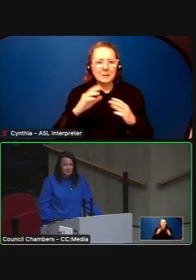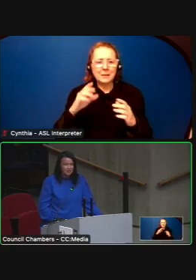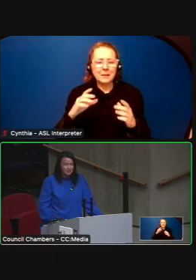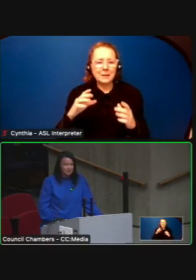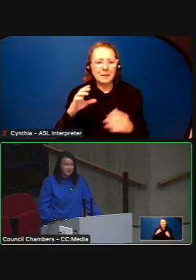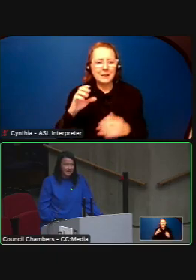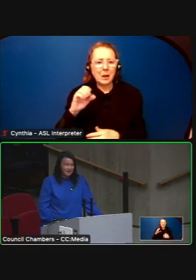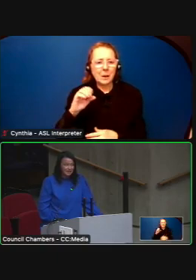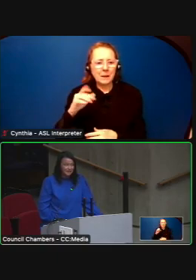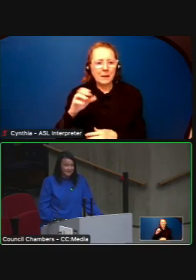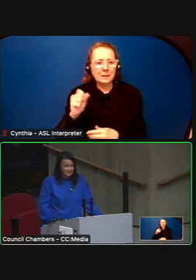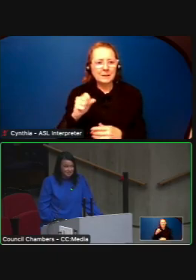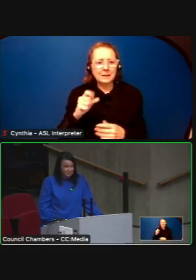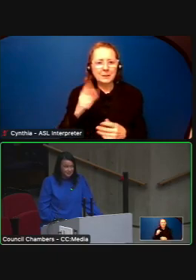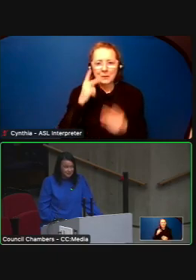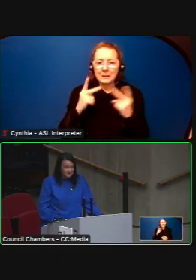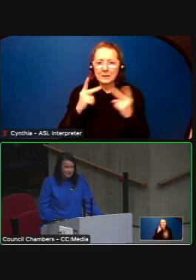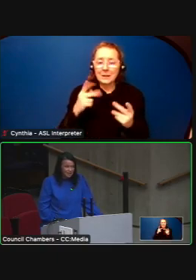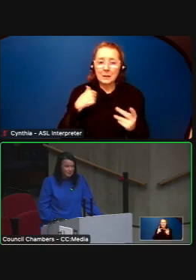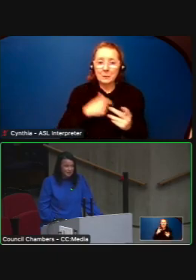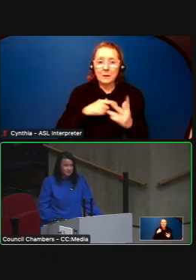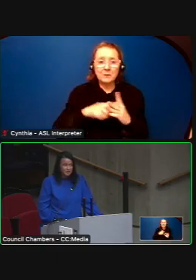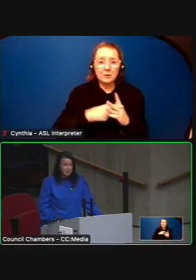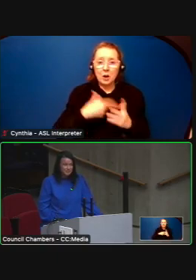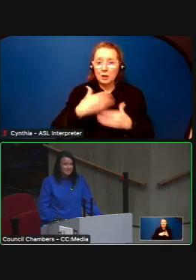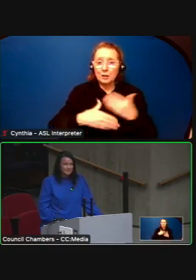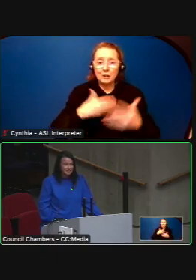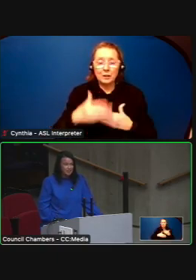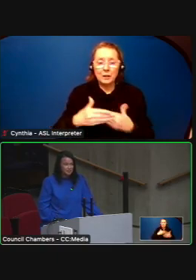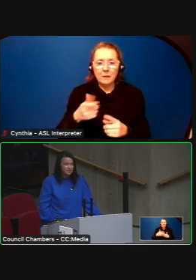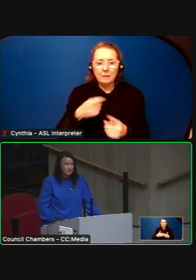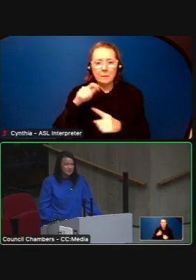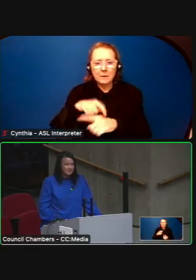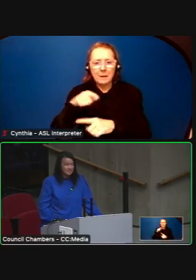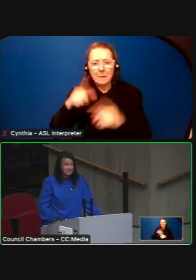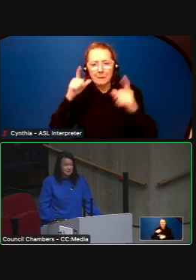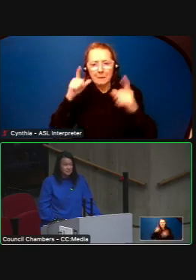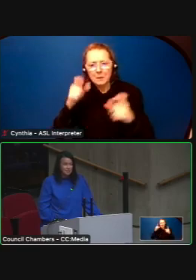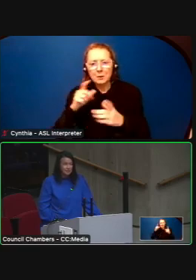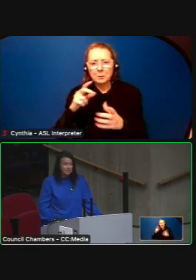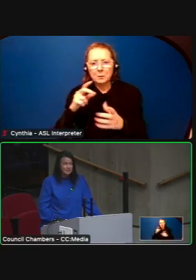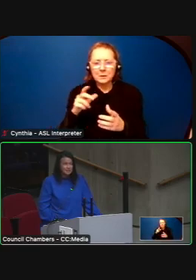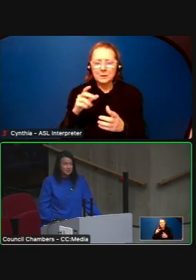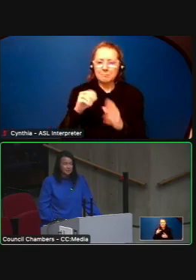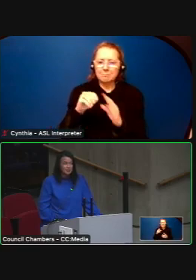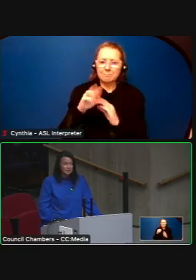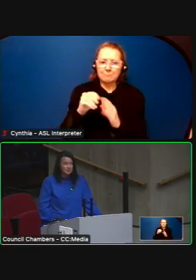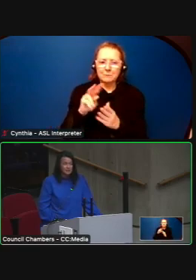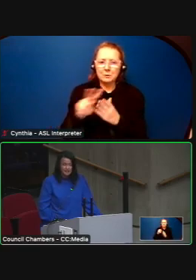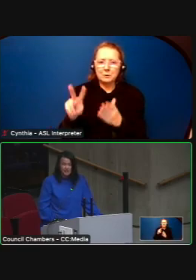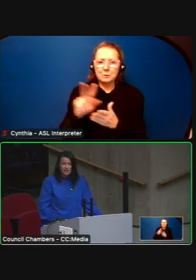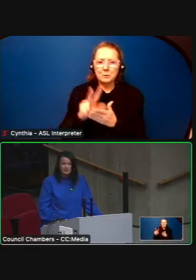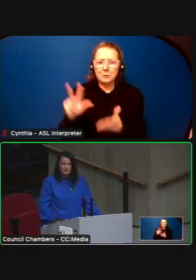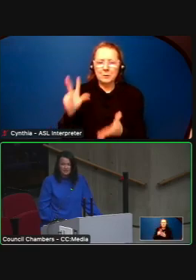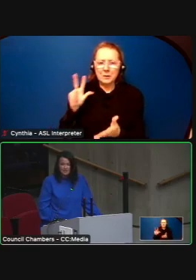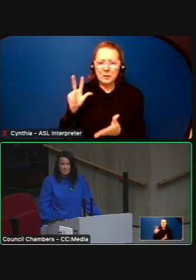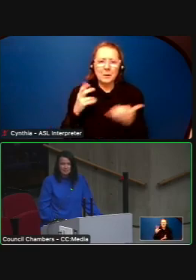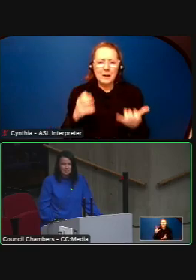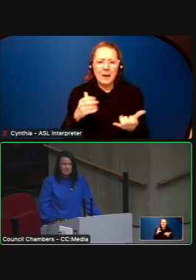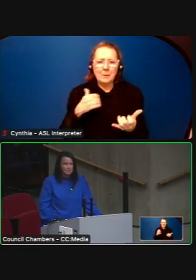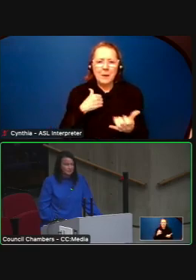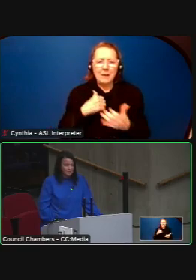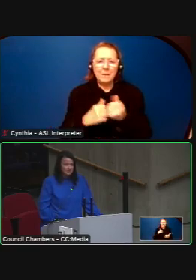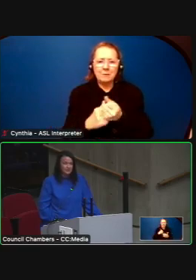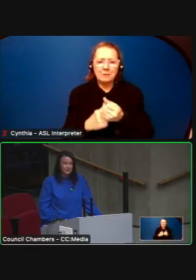are well underway. And I can tell you from the time that photo was taken a couple of weeks, two, 3 weeks ago, we now have